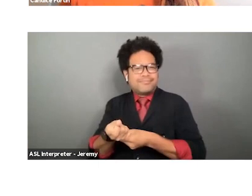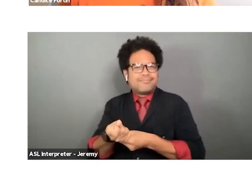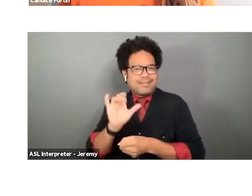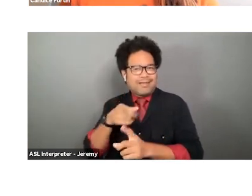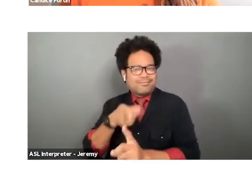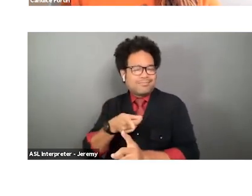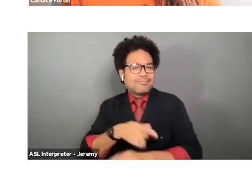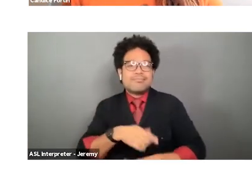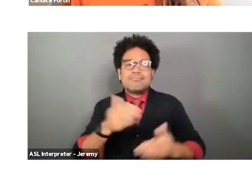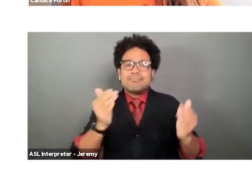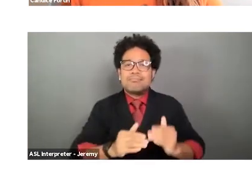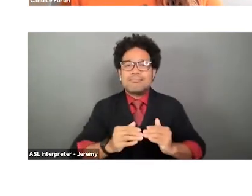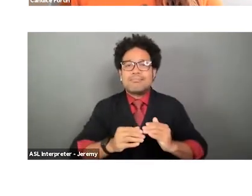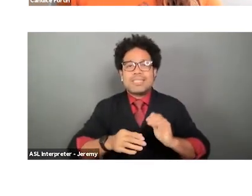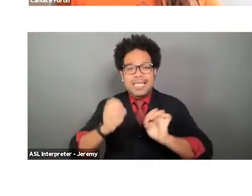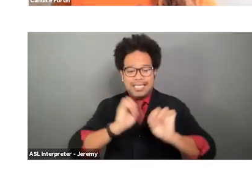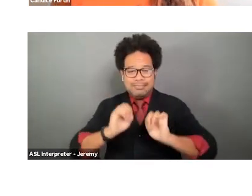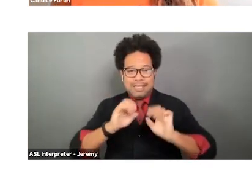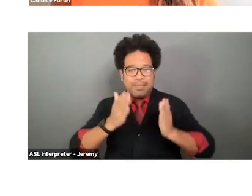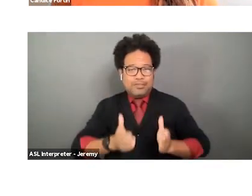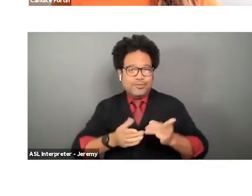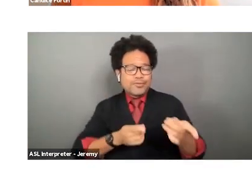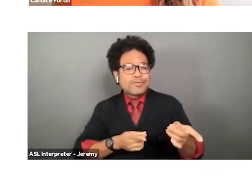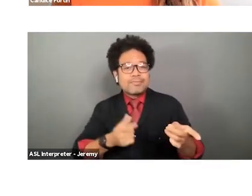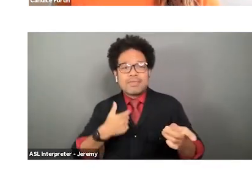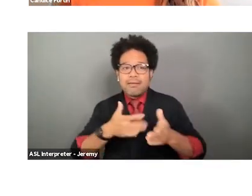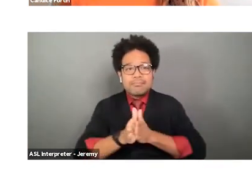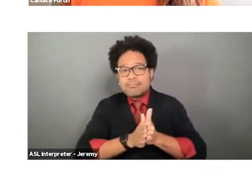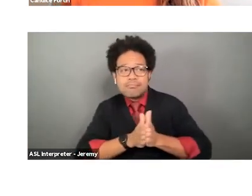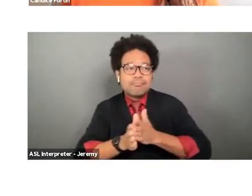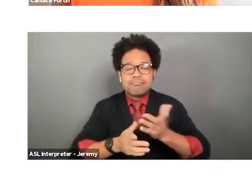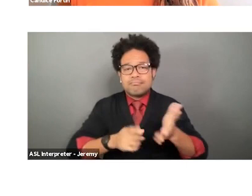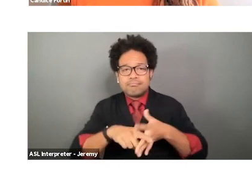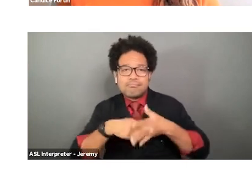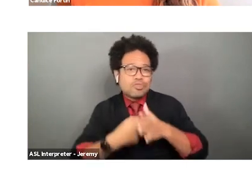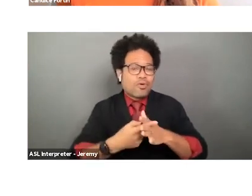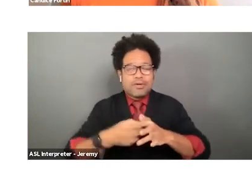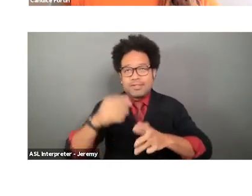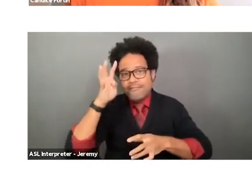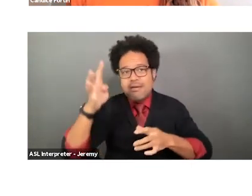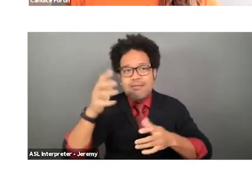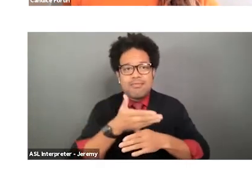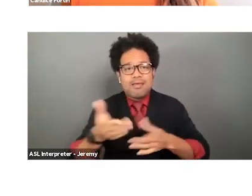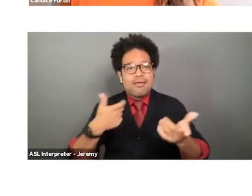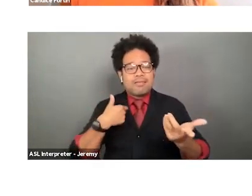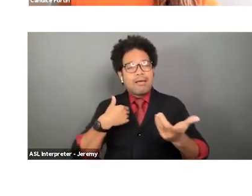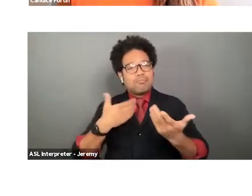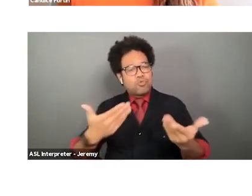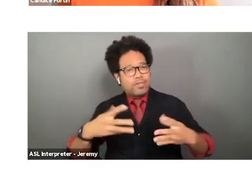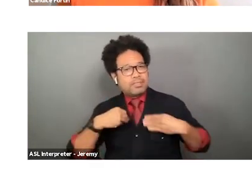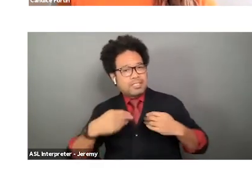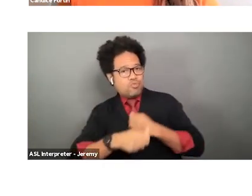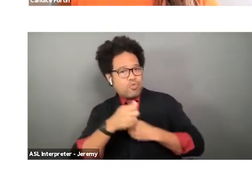Now let's talk about the experimenters. I innovate, pioneer, and invent. I take risks and course